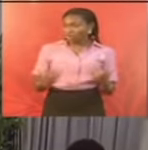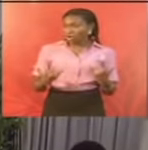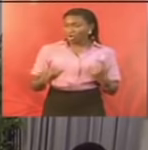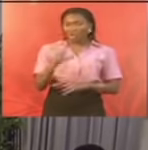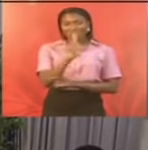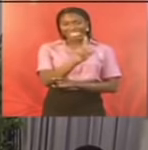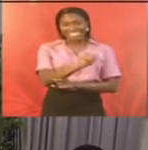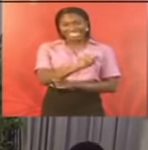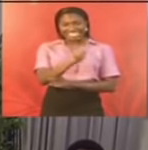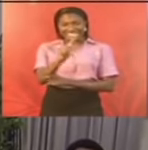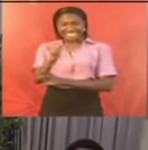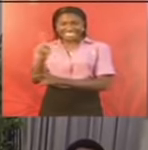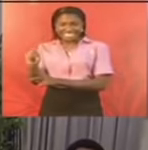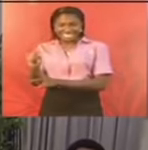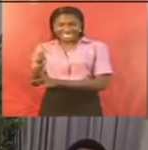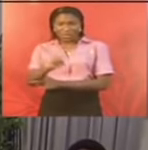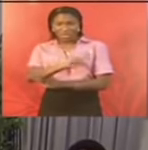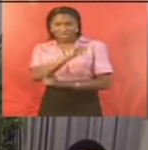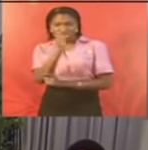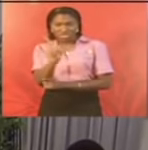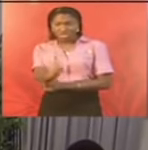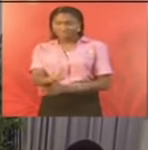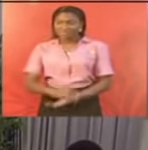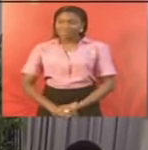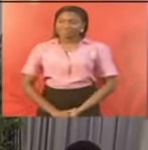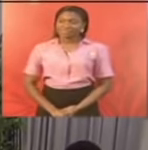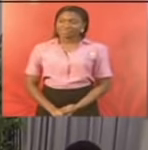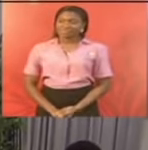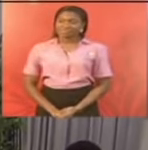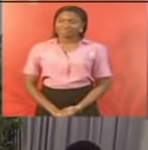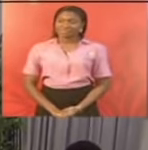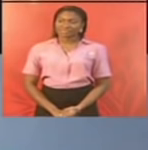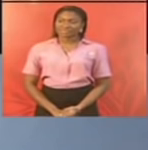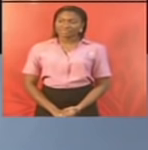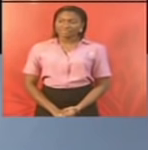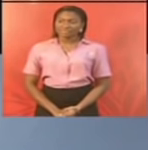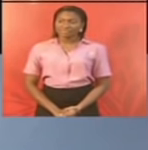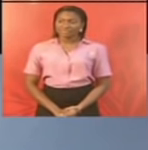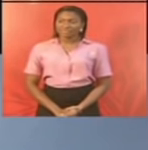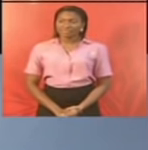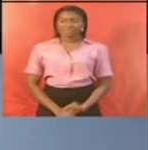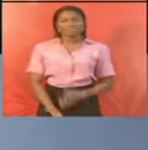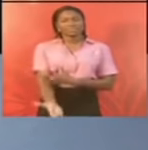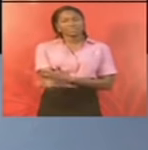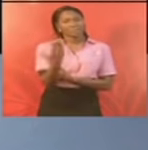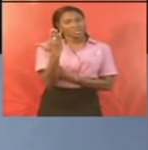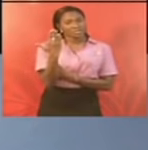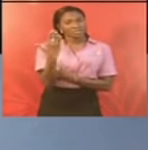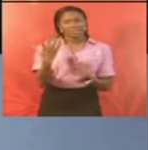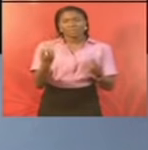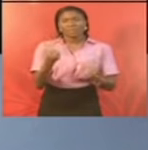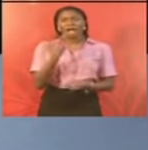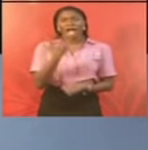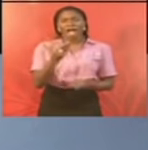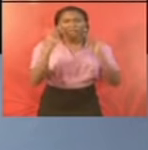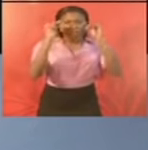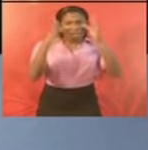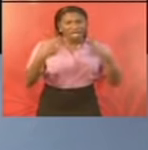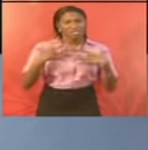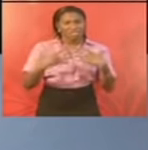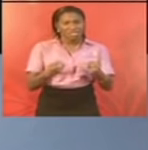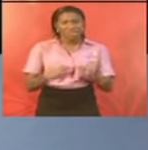TTT. Good morning, everyone. My question is for the Health Minister. So there are now